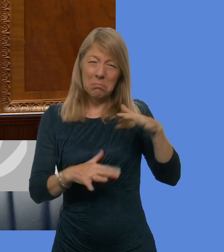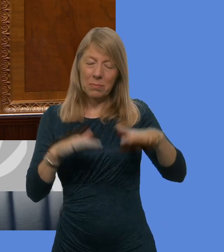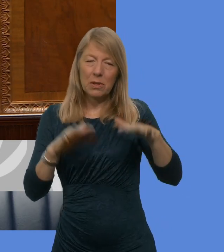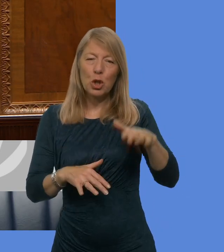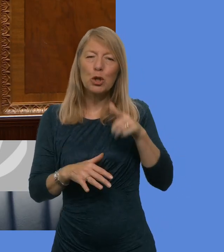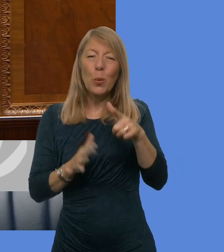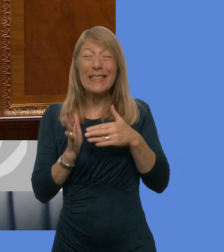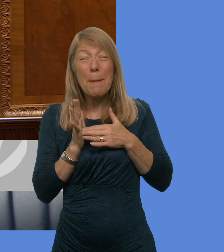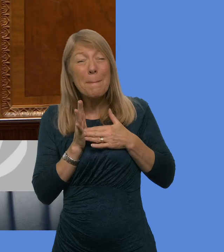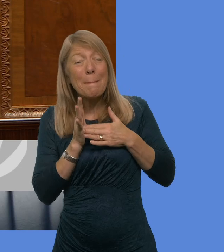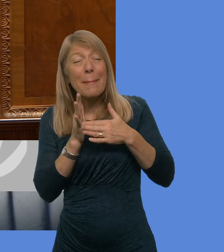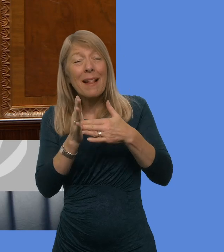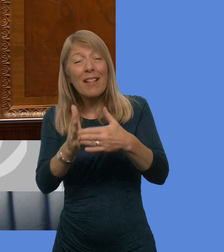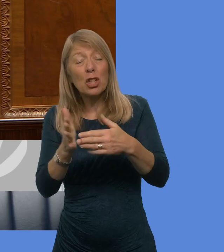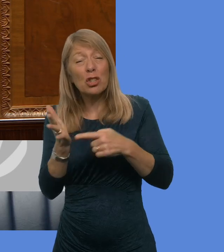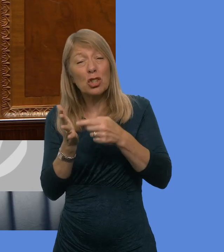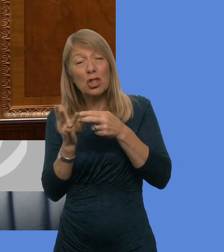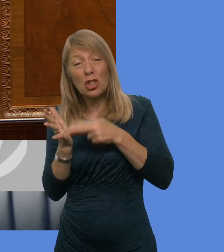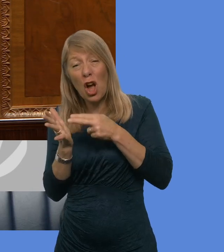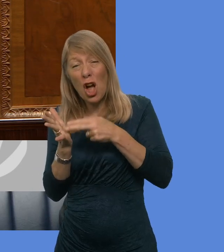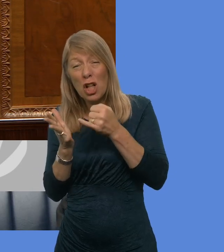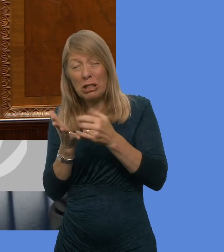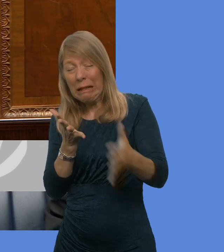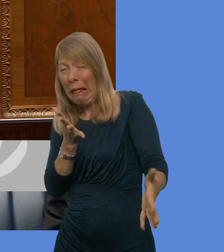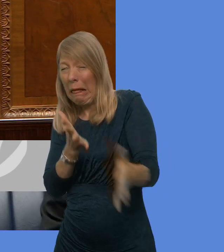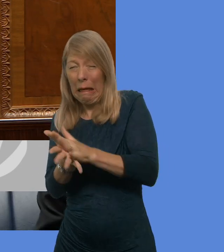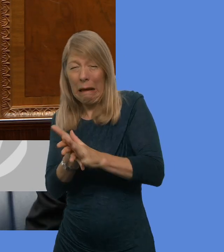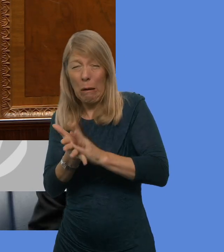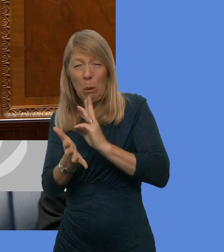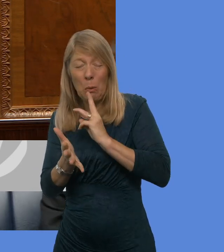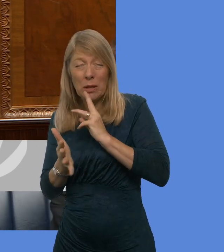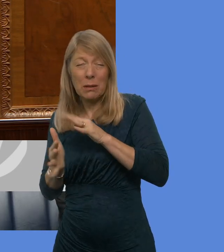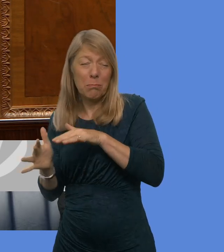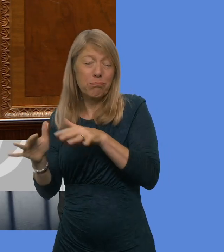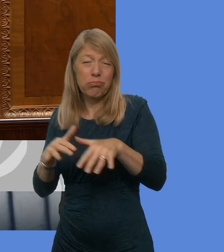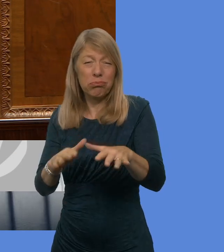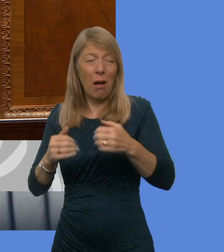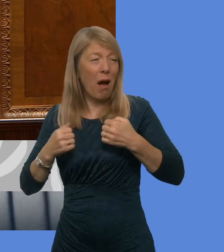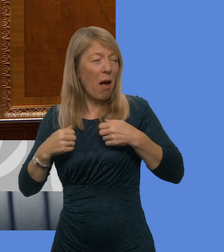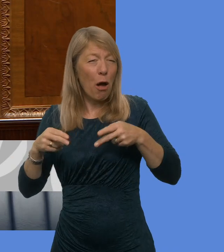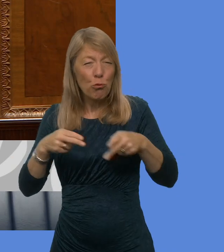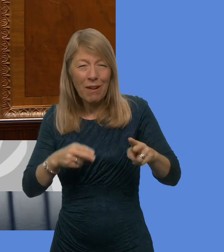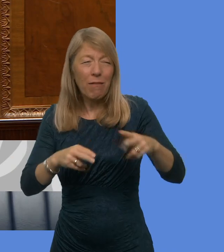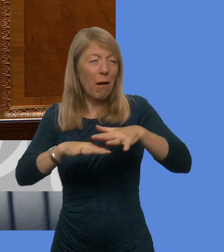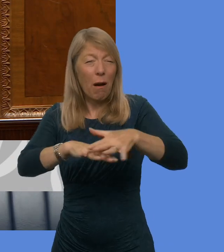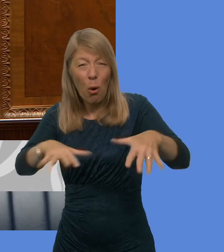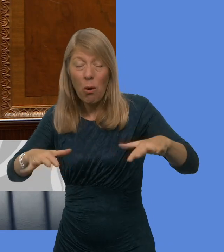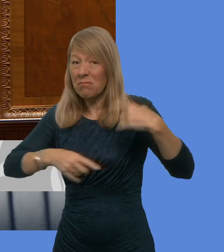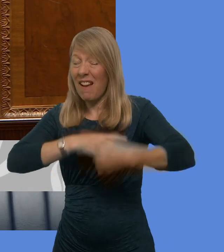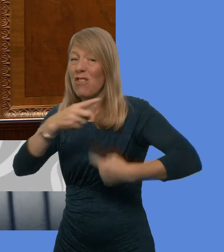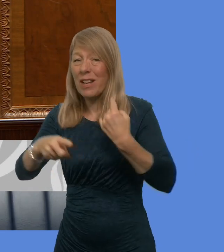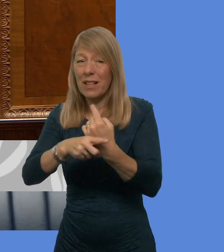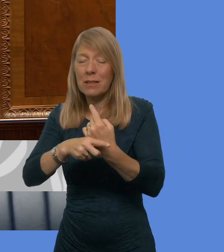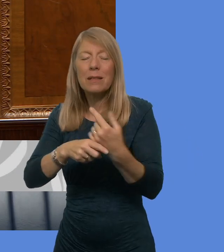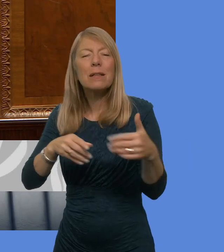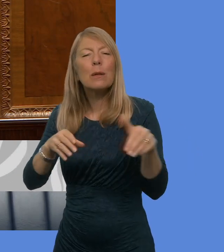untreated sewage spilled into our waterways annually. And that includes around 10,000 septic